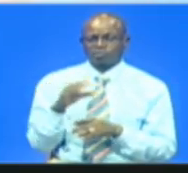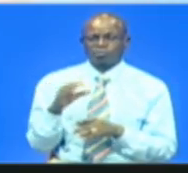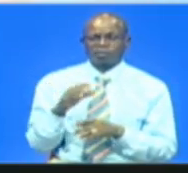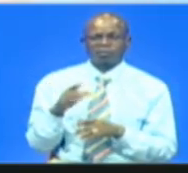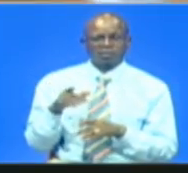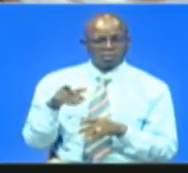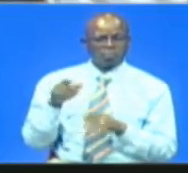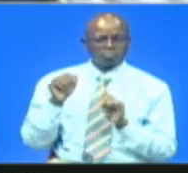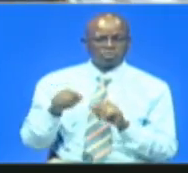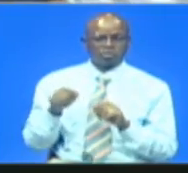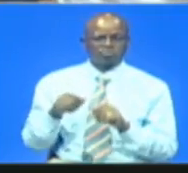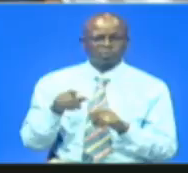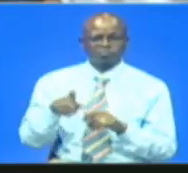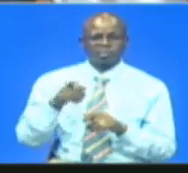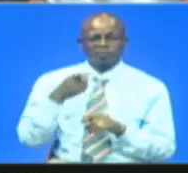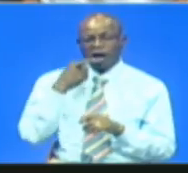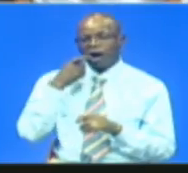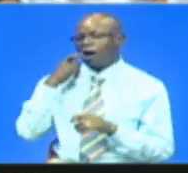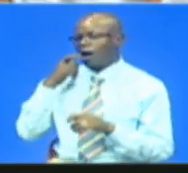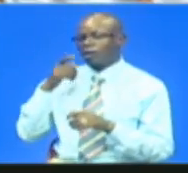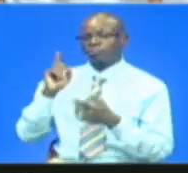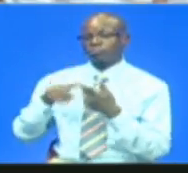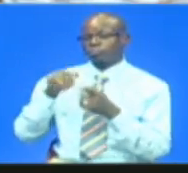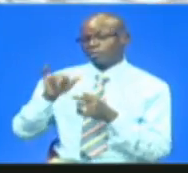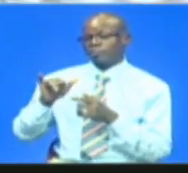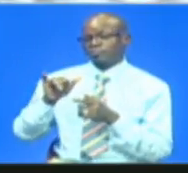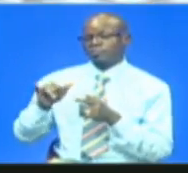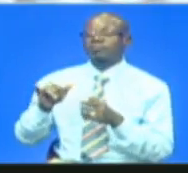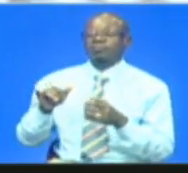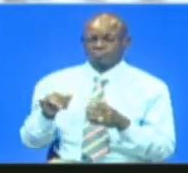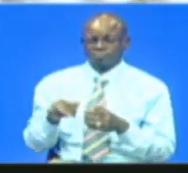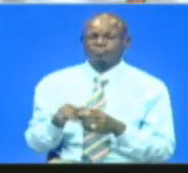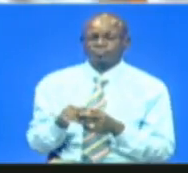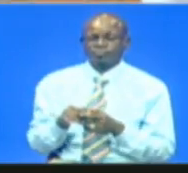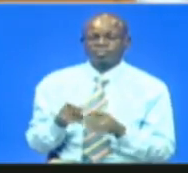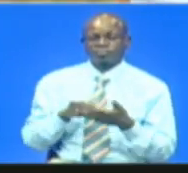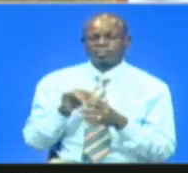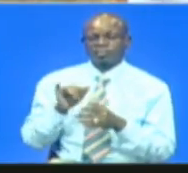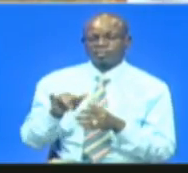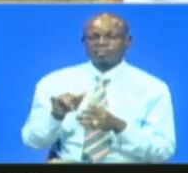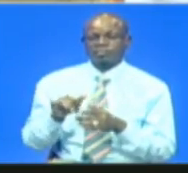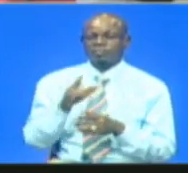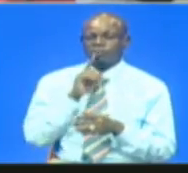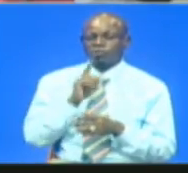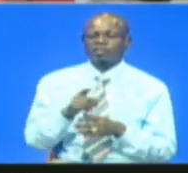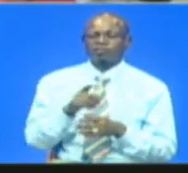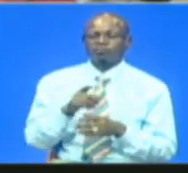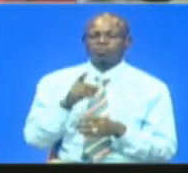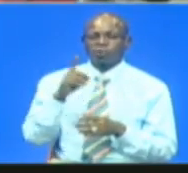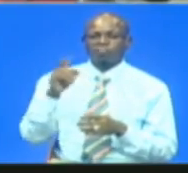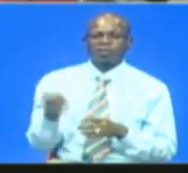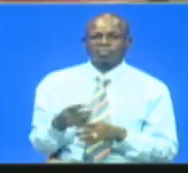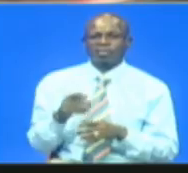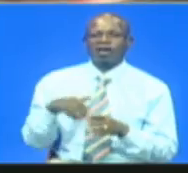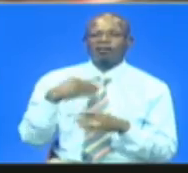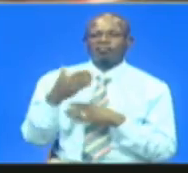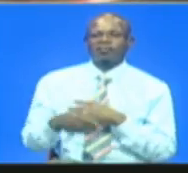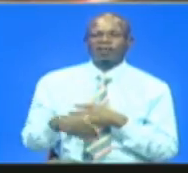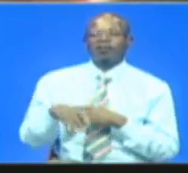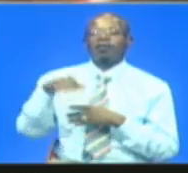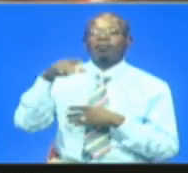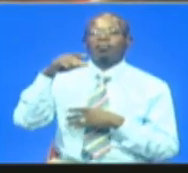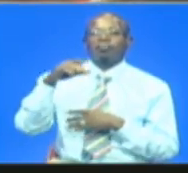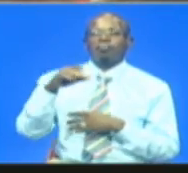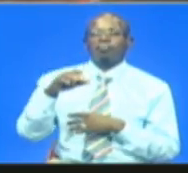some disorder. The new directive comes exactly a month after Interior Cabinet Secretary Fred Matiang'i announced that